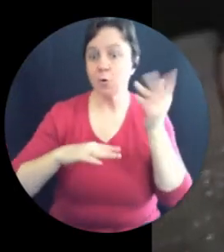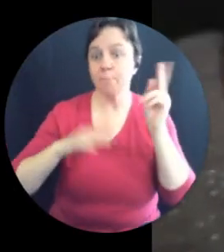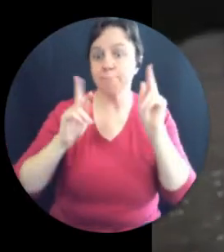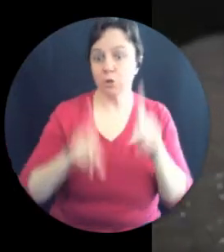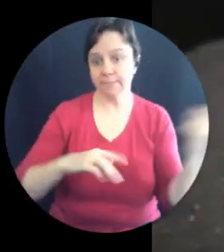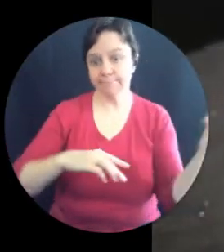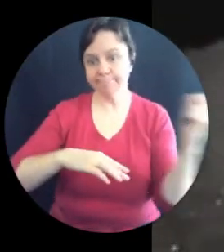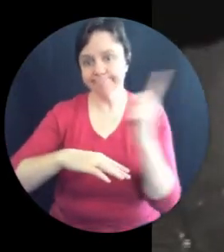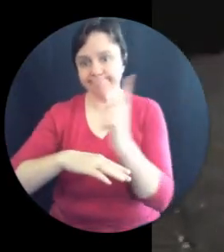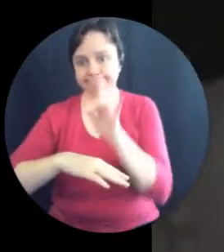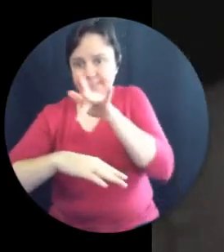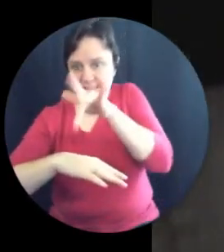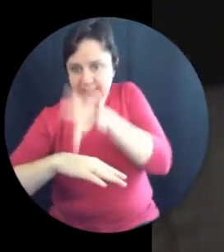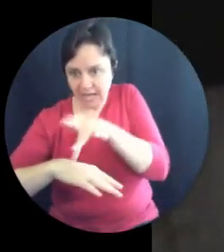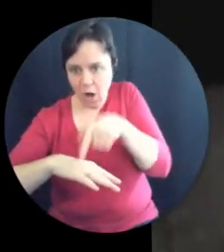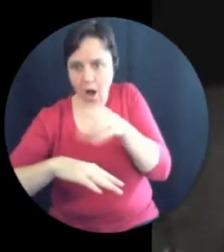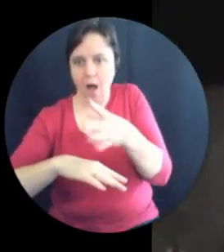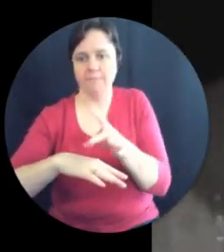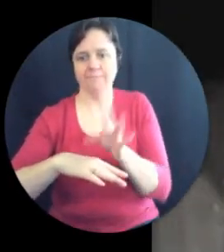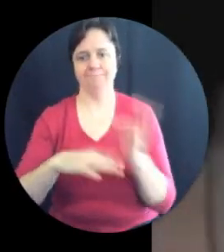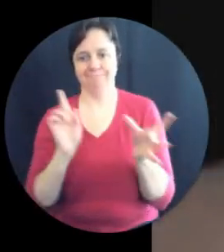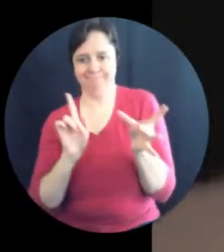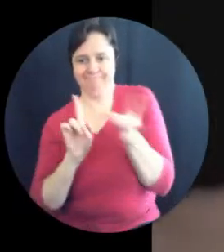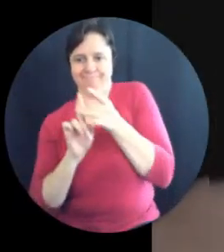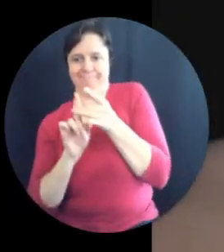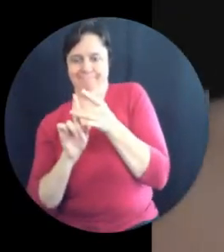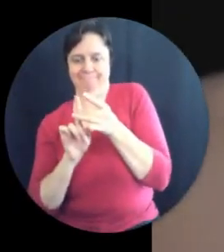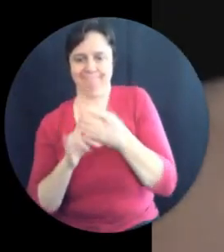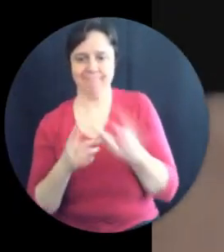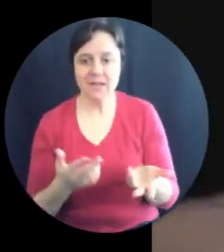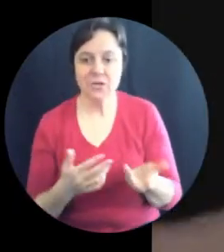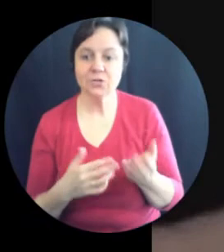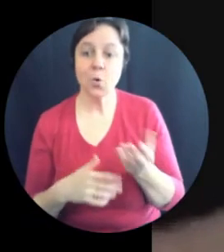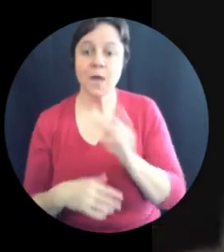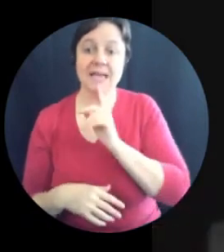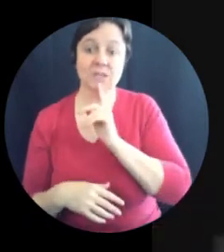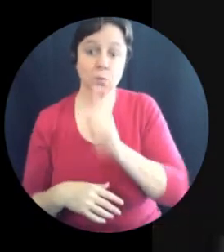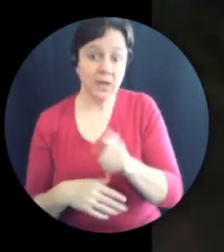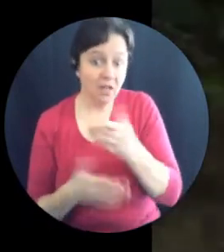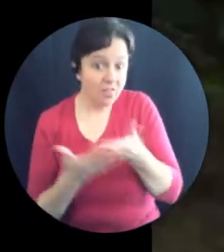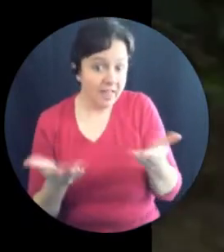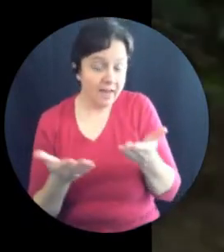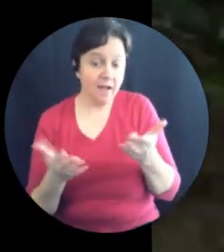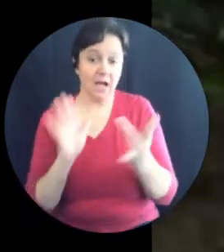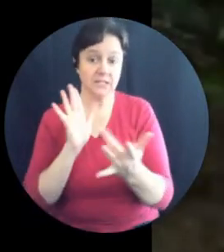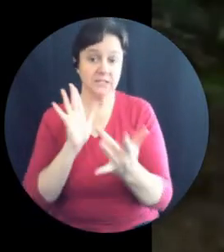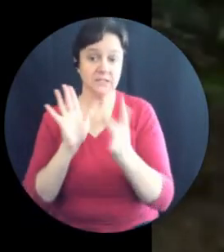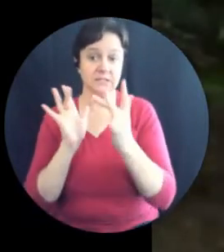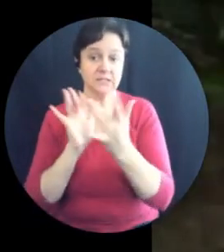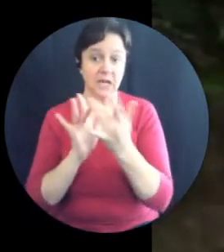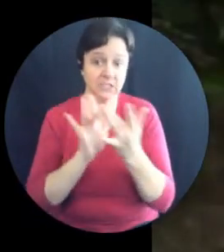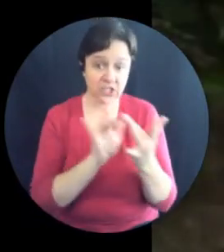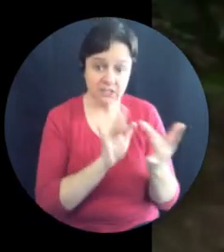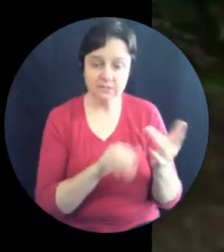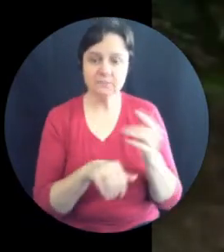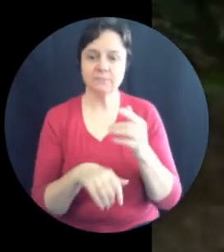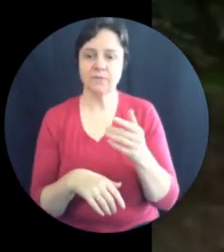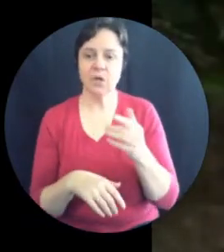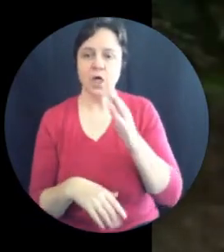their hands. This is a very real thing. So any kind of contact with the secretions that come out of your